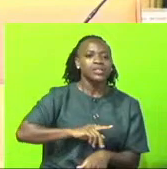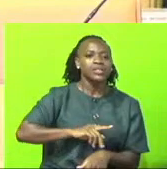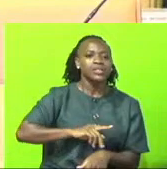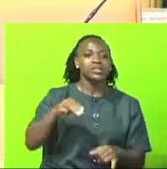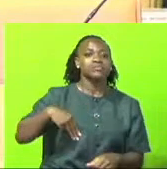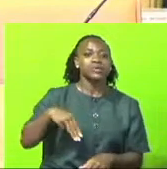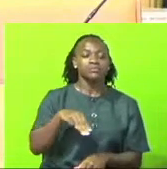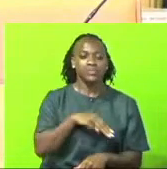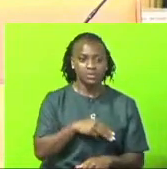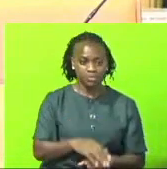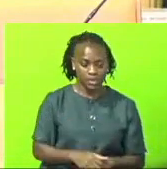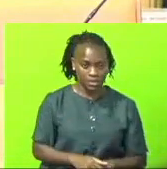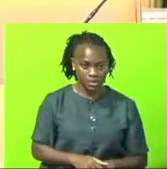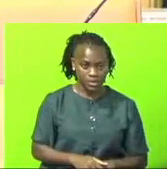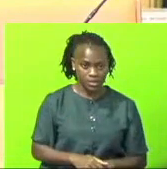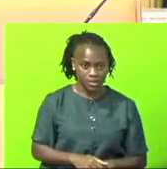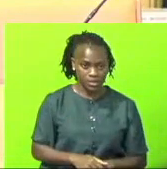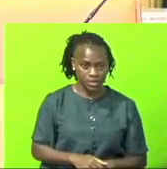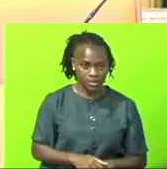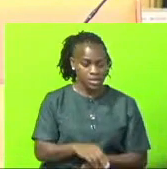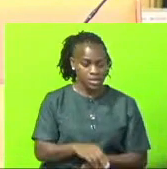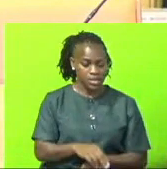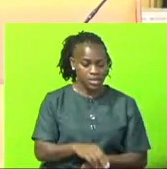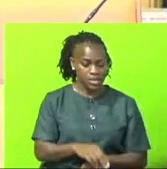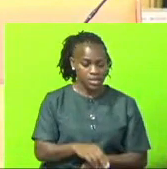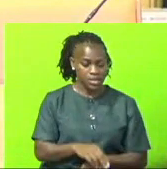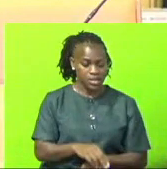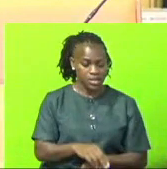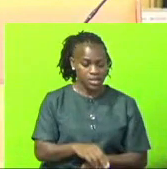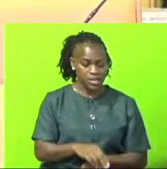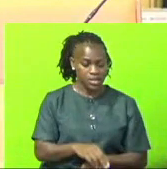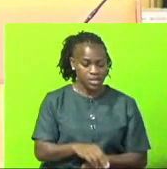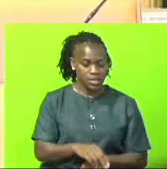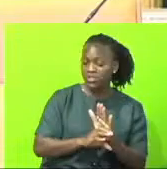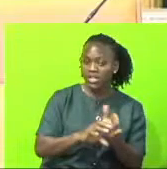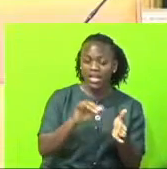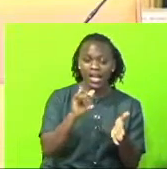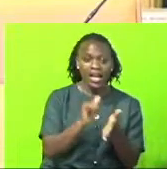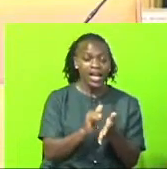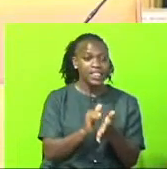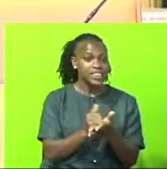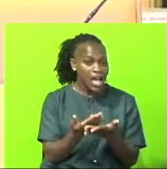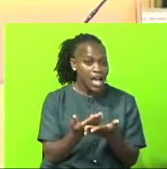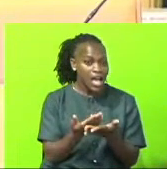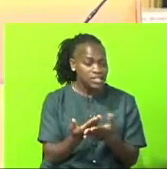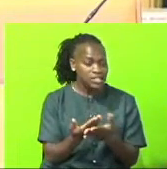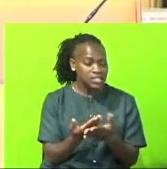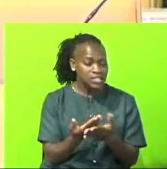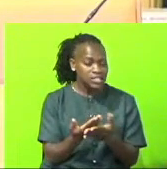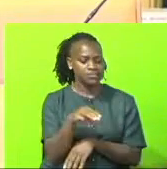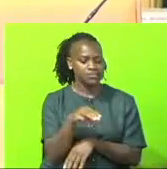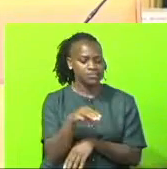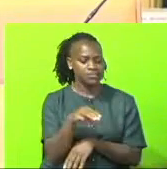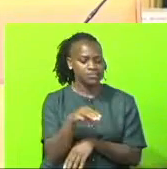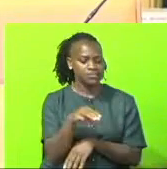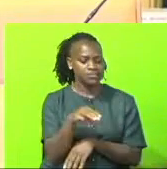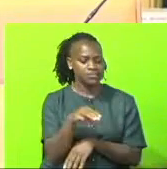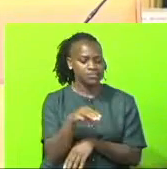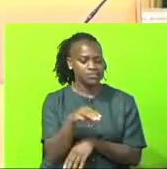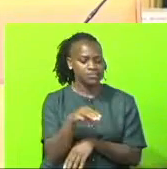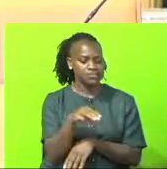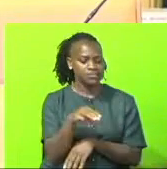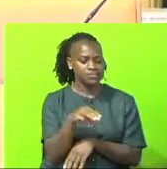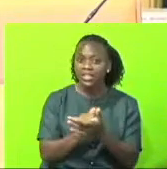The Constitution of the MPP, which the MP freely subscribed, provides in Article 3, Clause